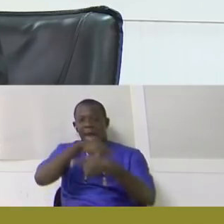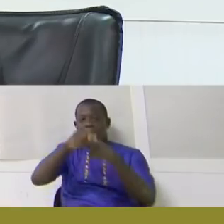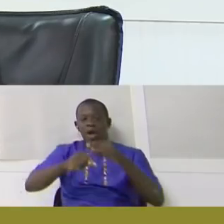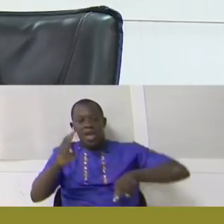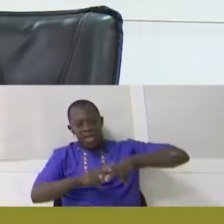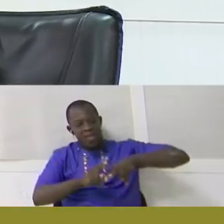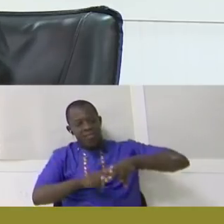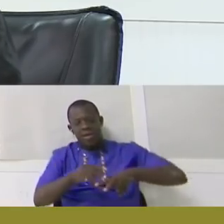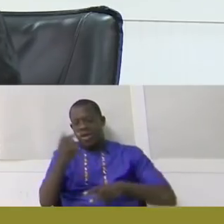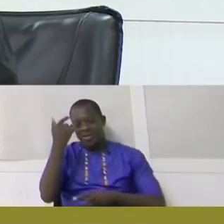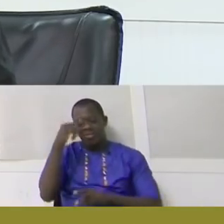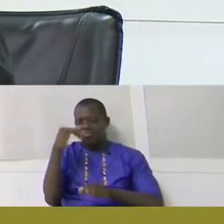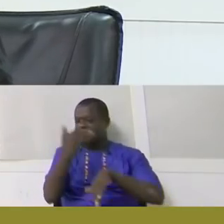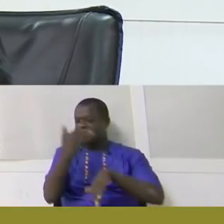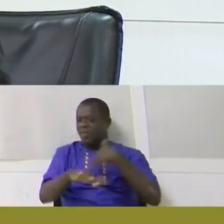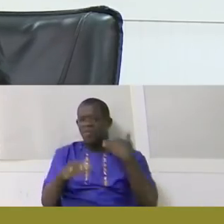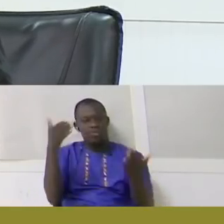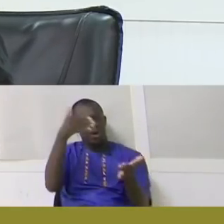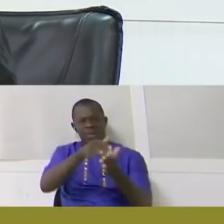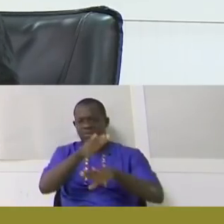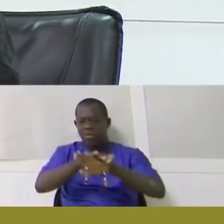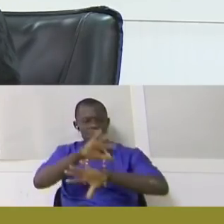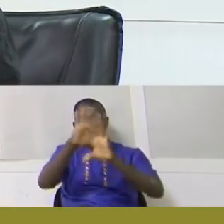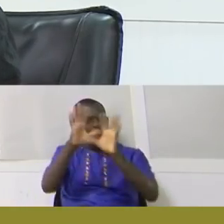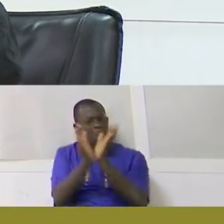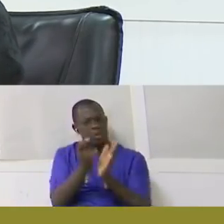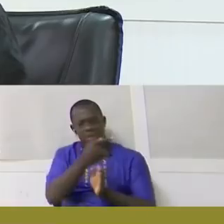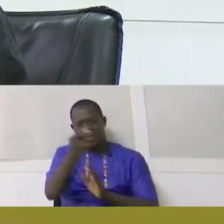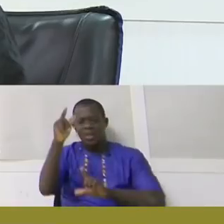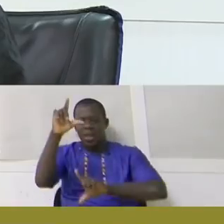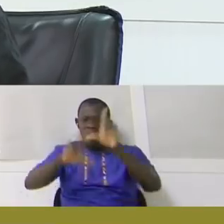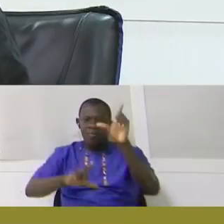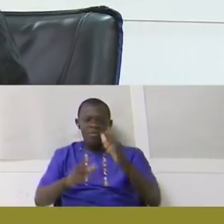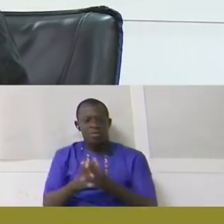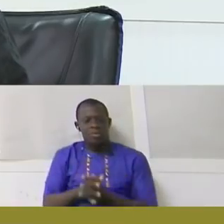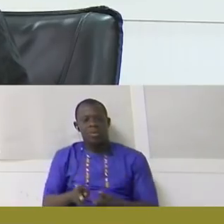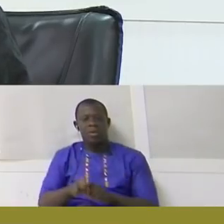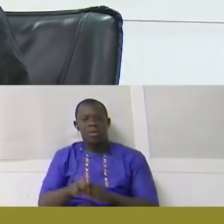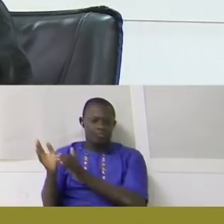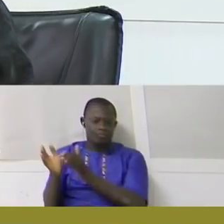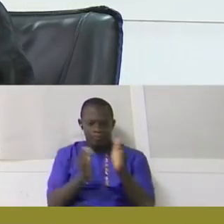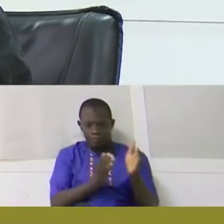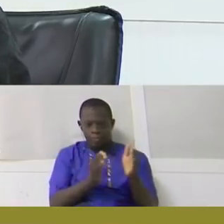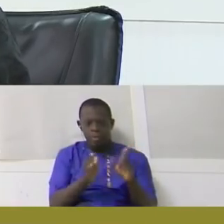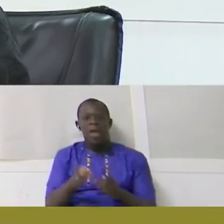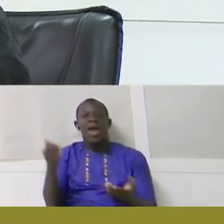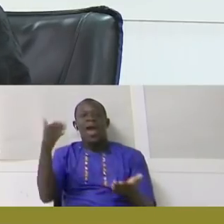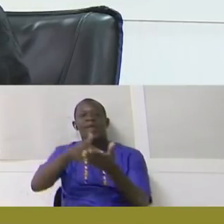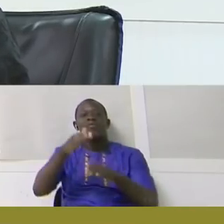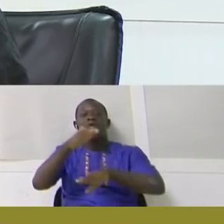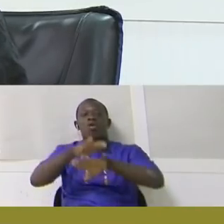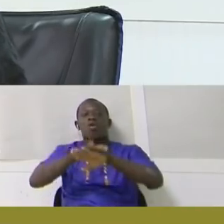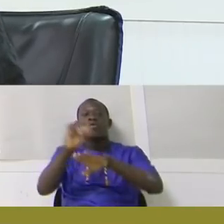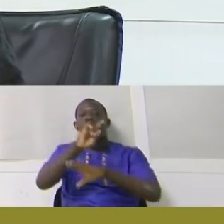dinañ don éga fofu nonu yé I don't think they would have gotten to that level ma jogé fofu ñew ci li xewon